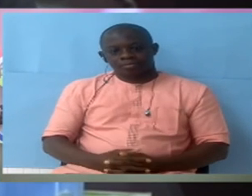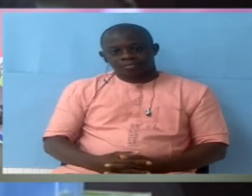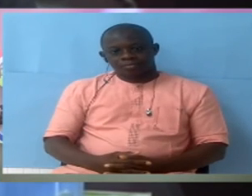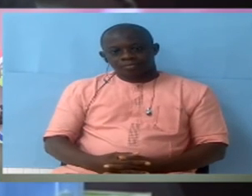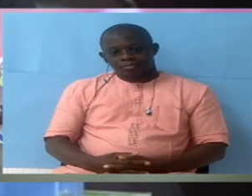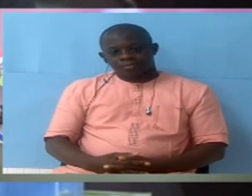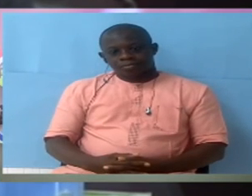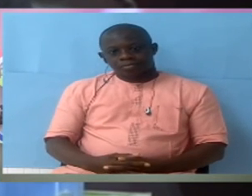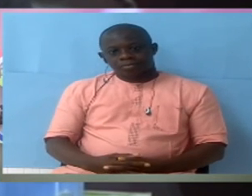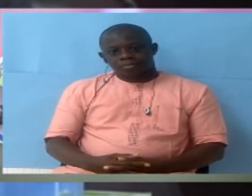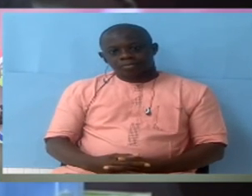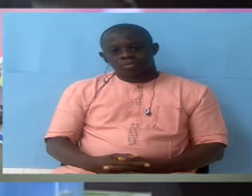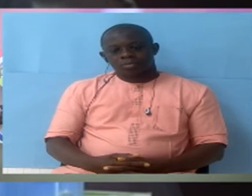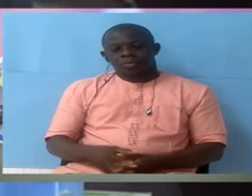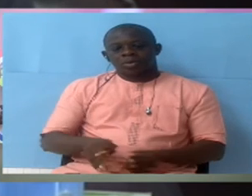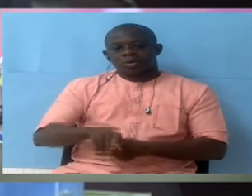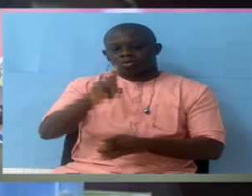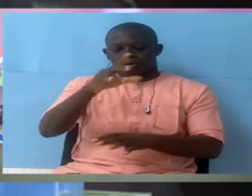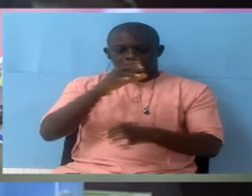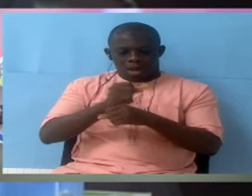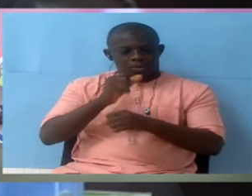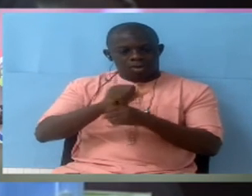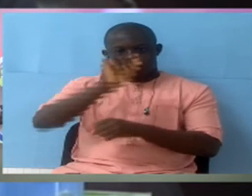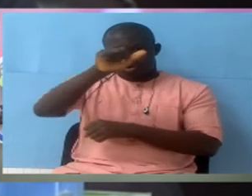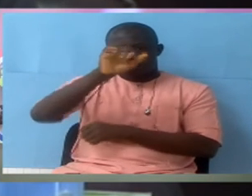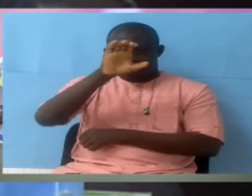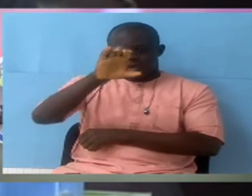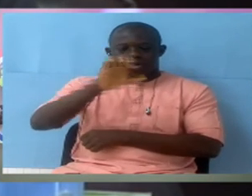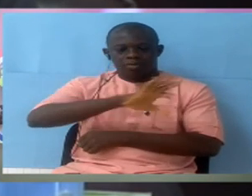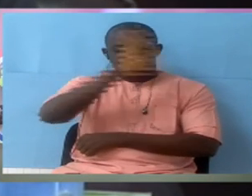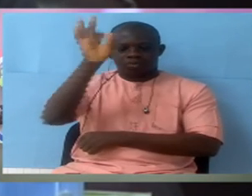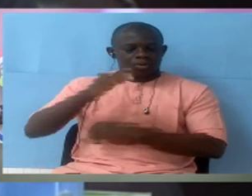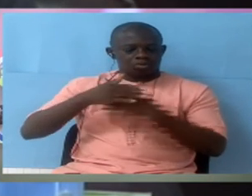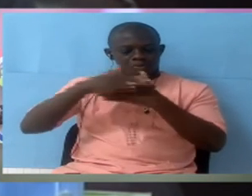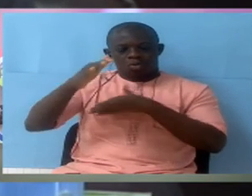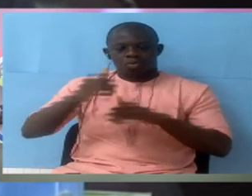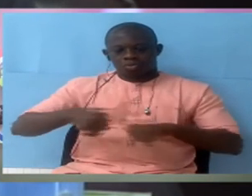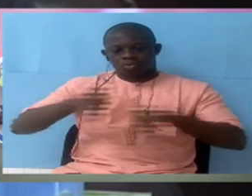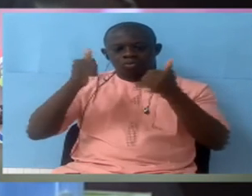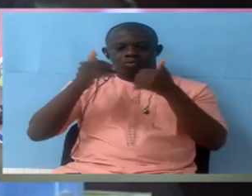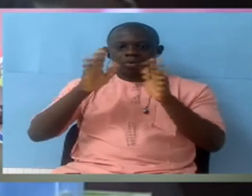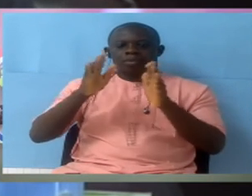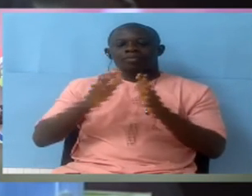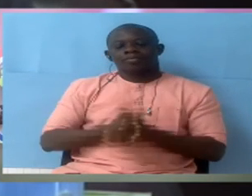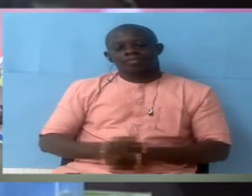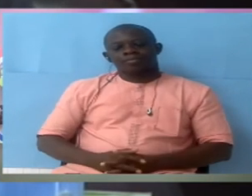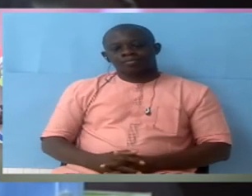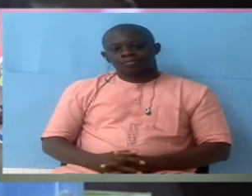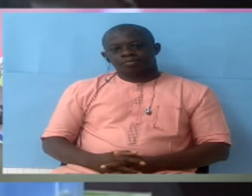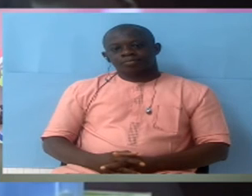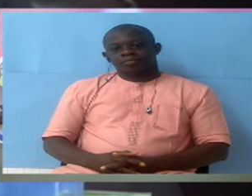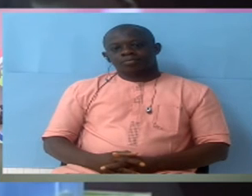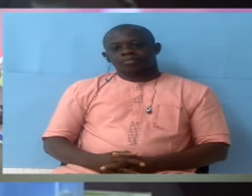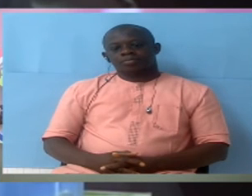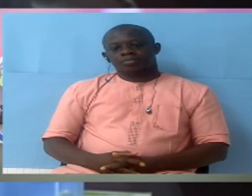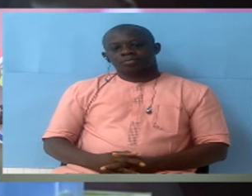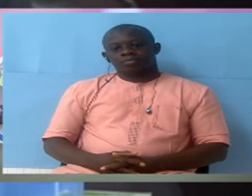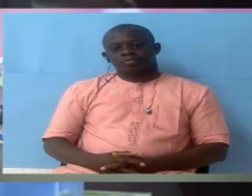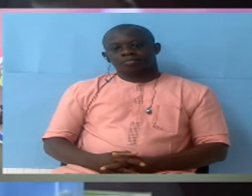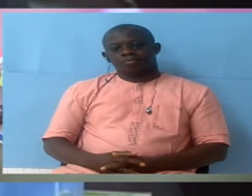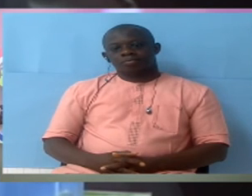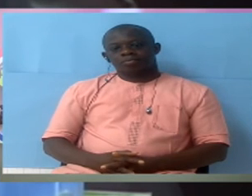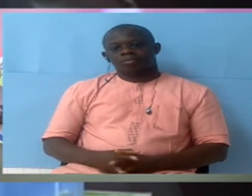ni you served your country very well ligay alga sa rewmi bu baakha baax you went out